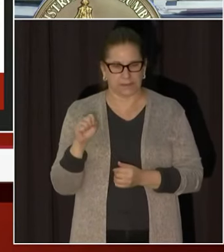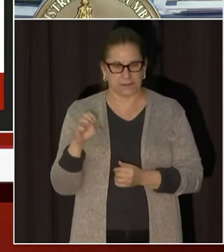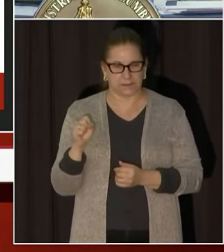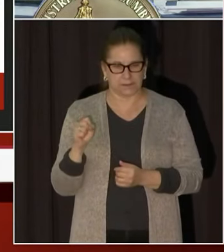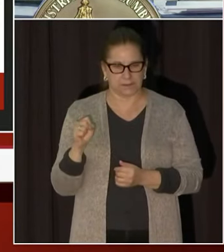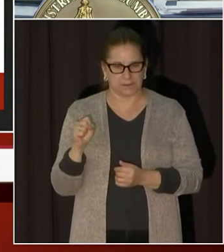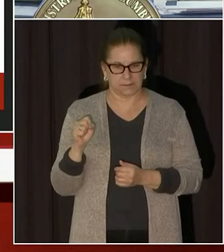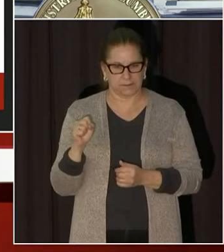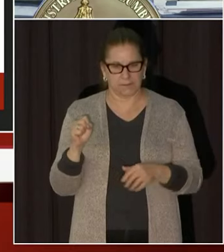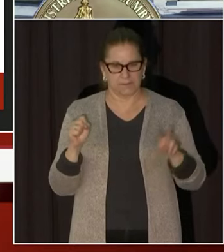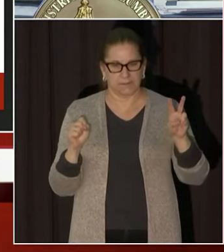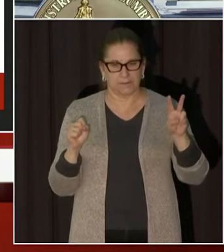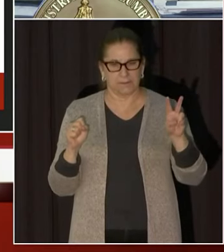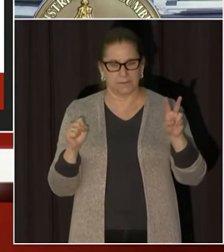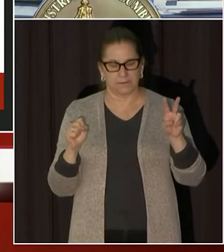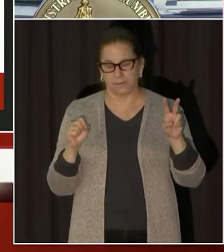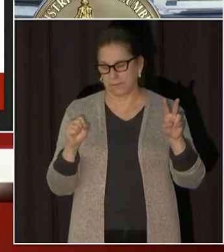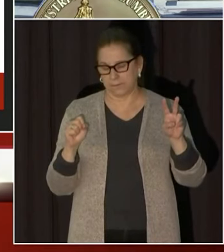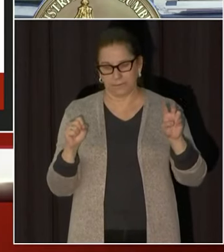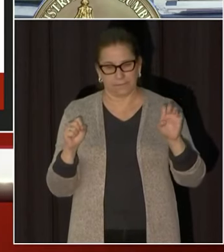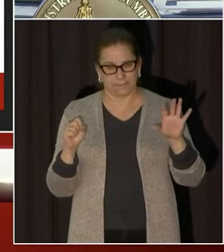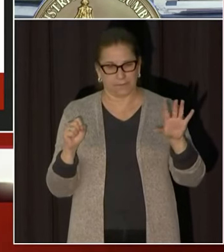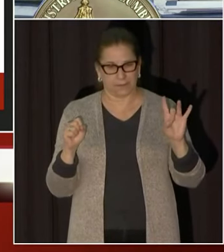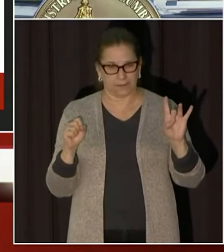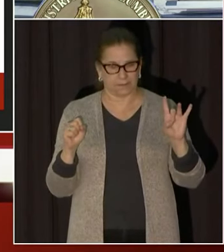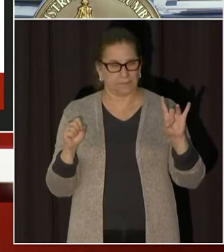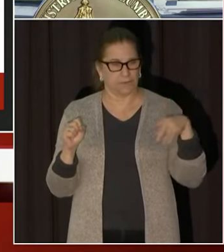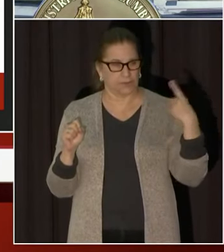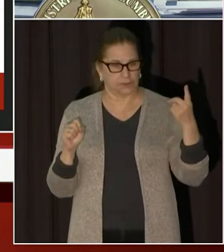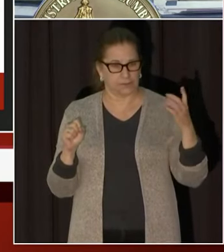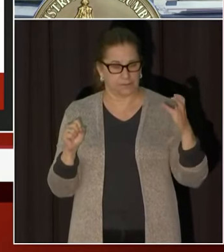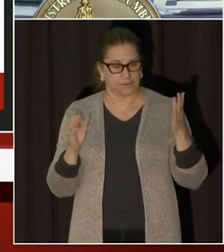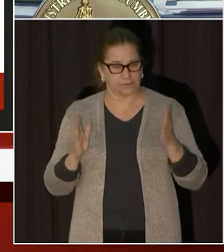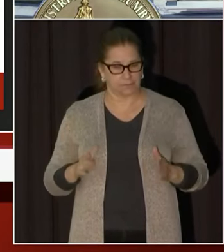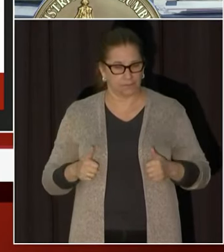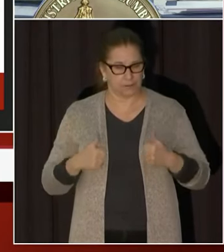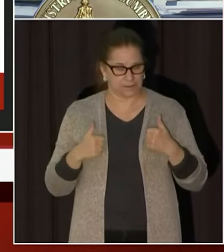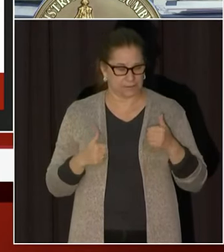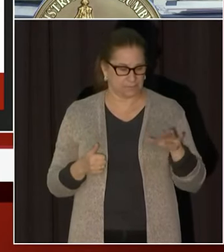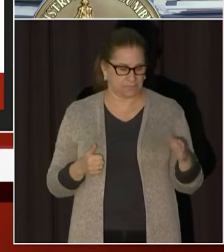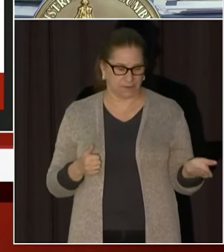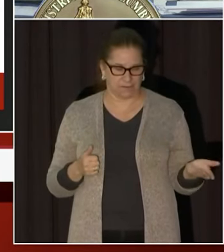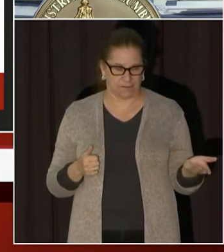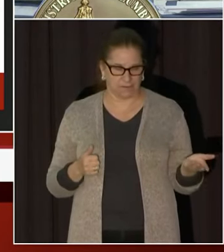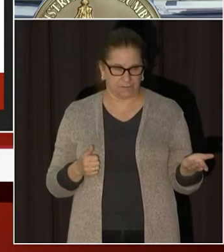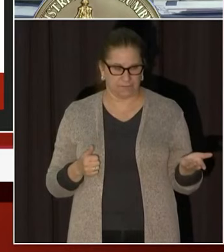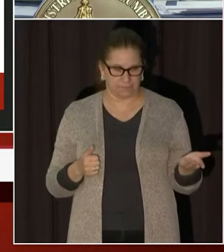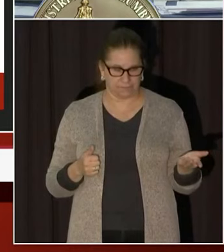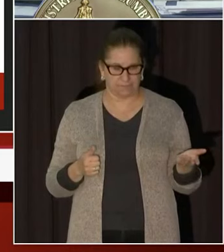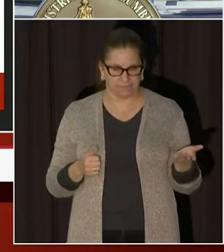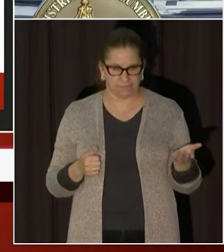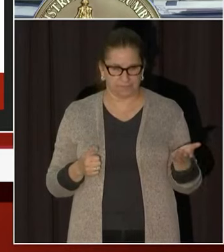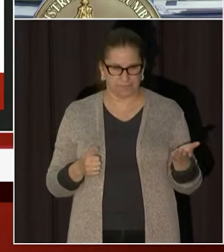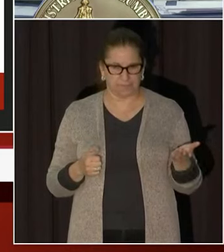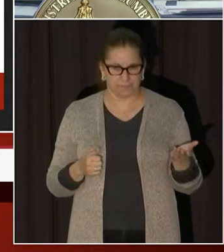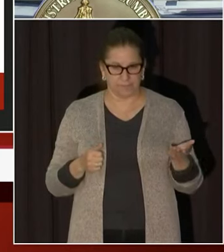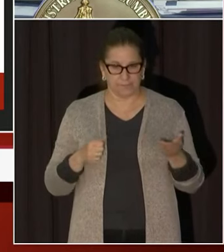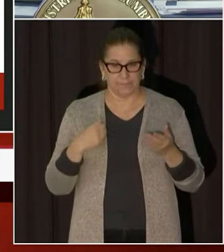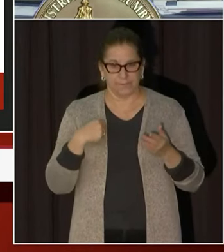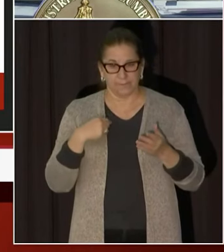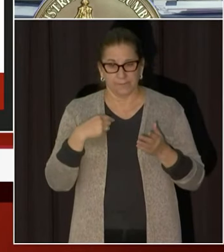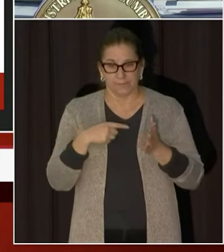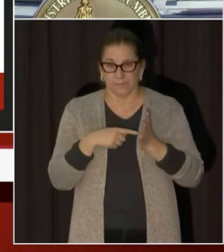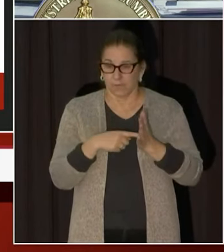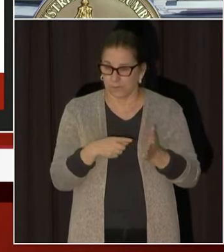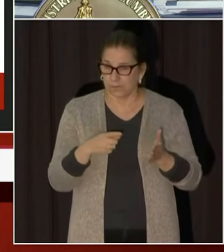258 Washingtonians have succumbed to this disease. We continue to show you what our cases are over